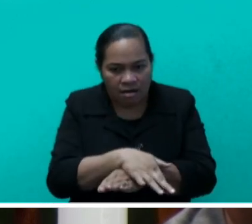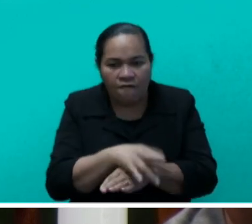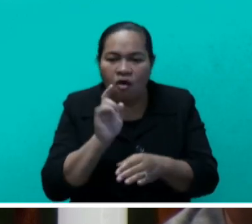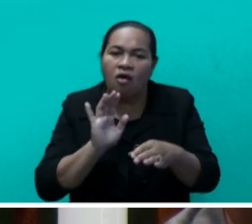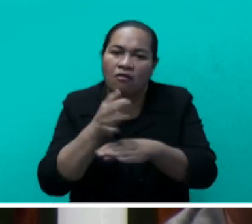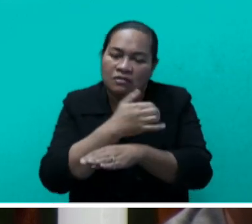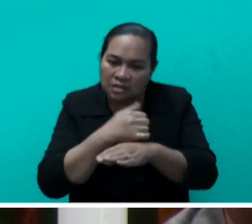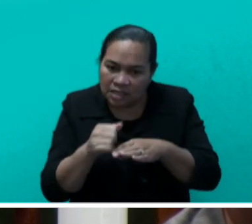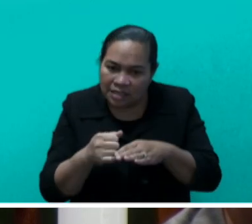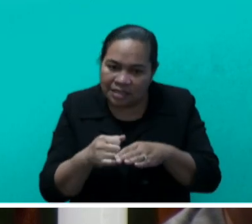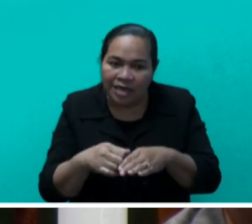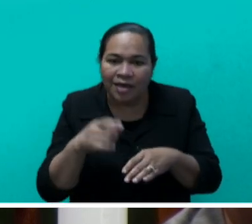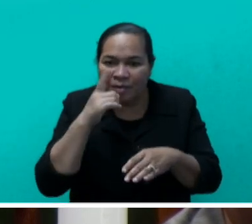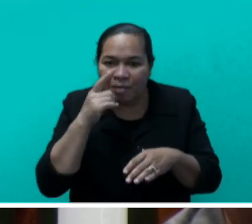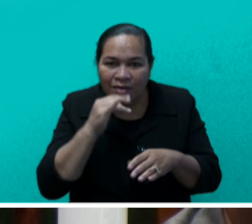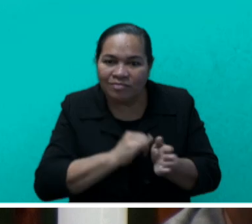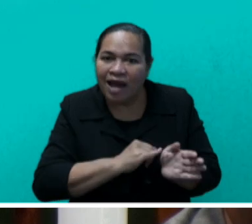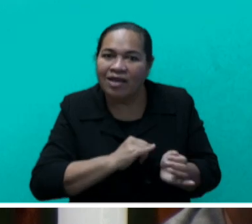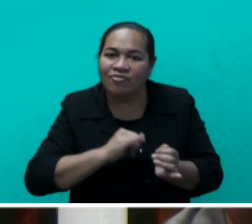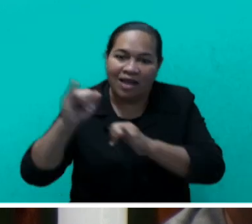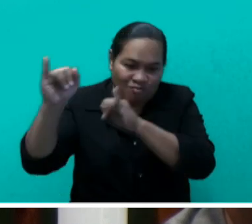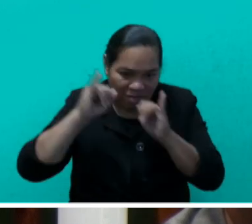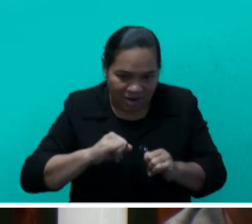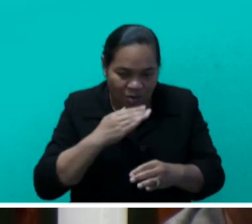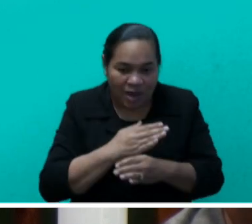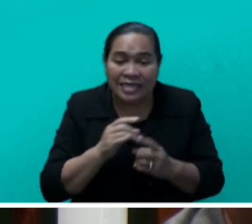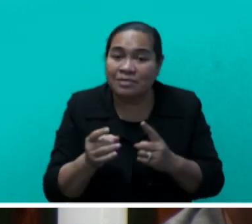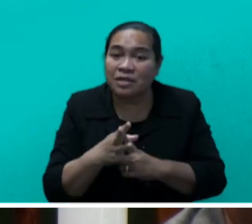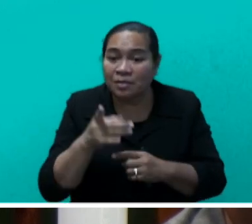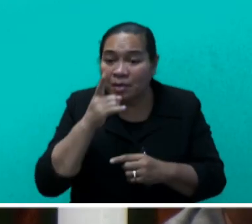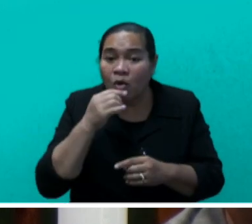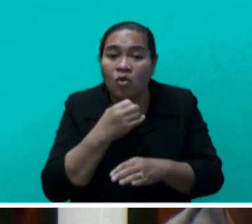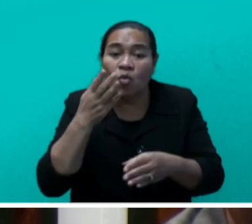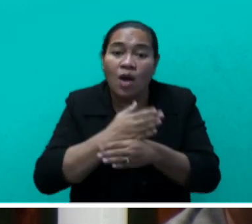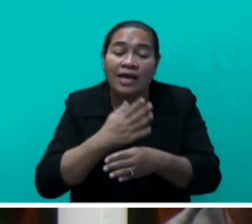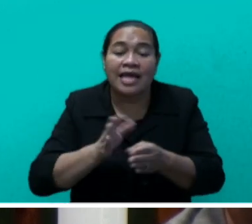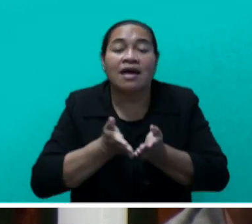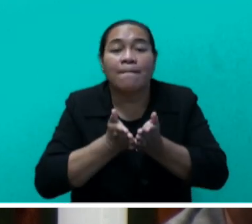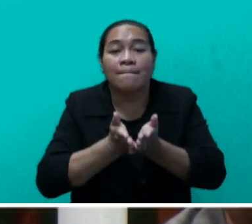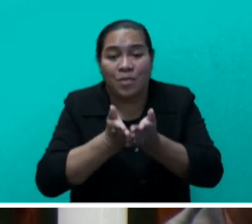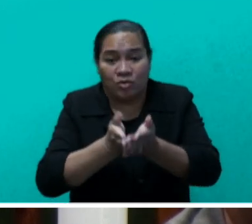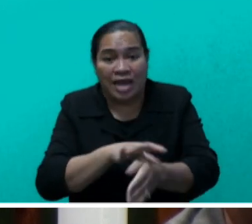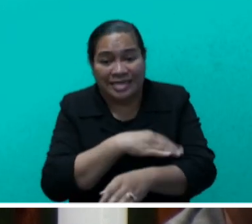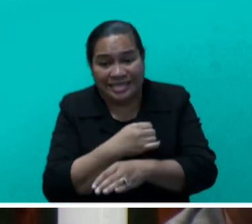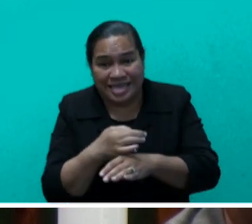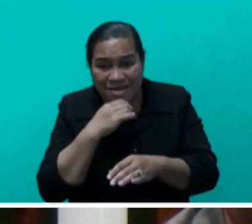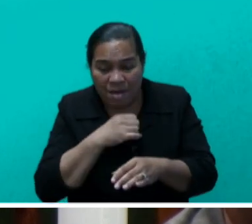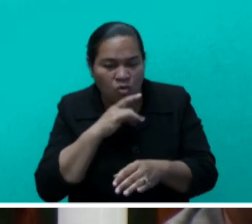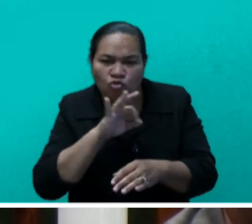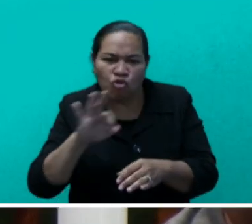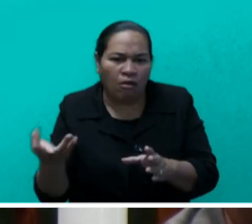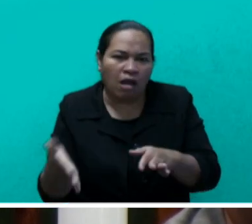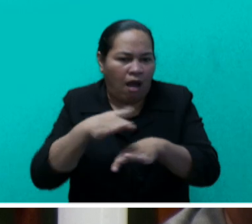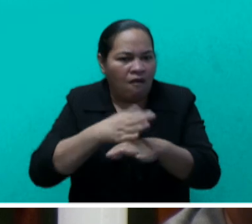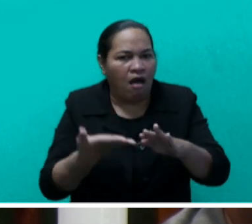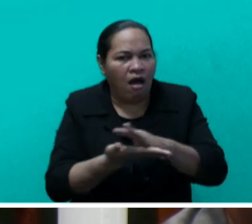or migrant workers, particularly seafarers who are not covered under the current legislation.